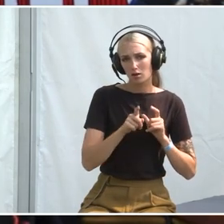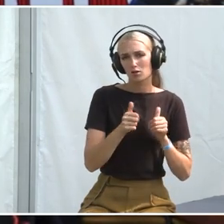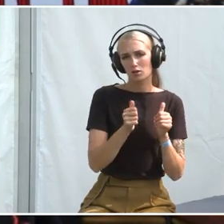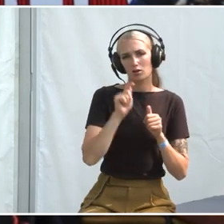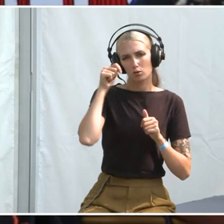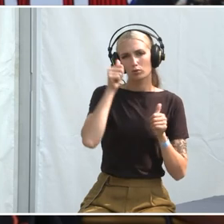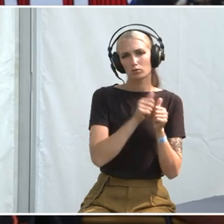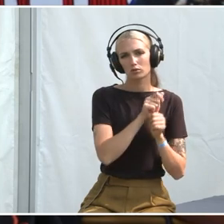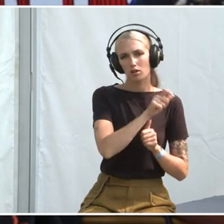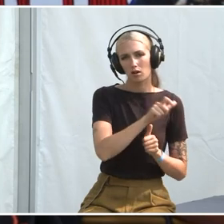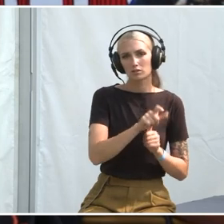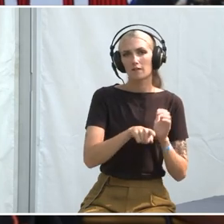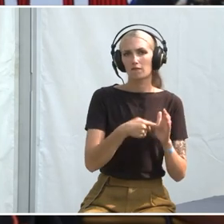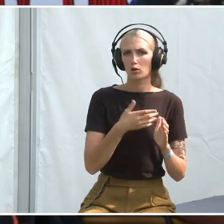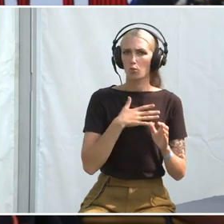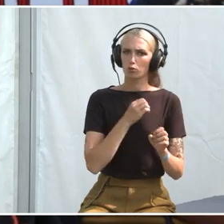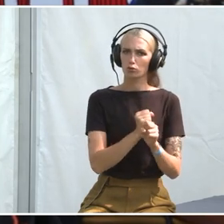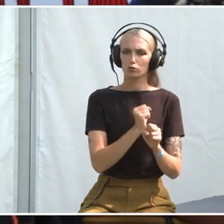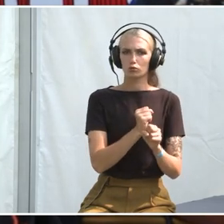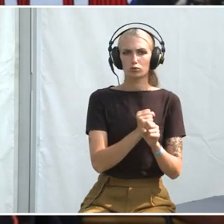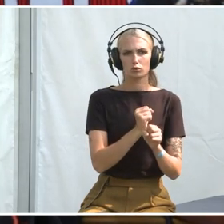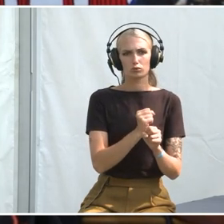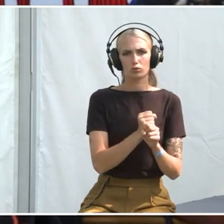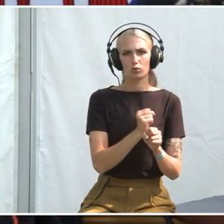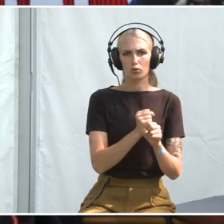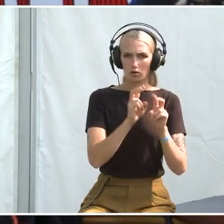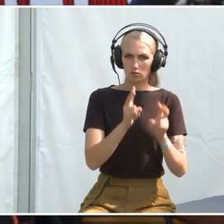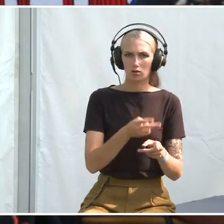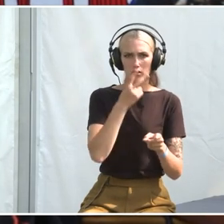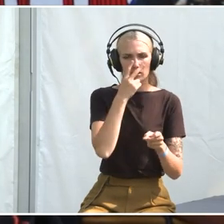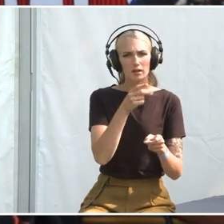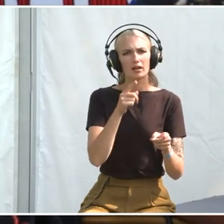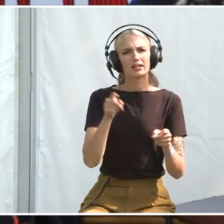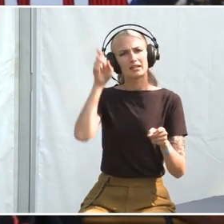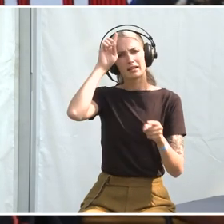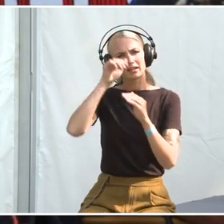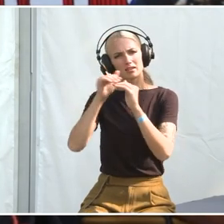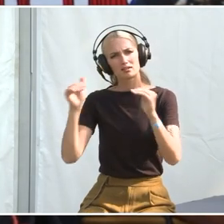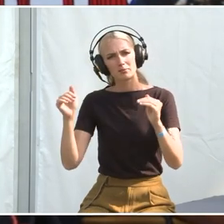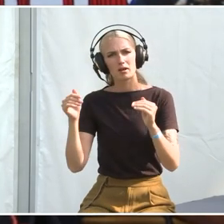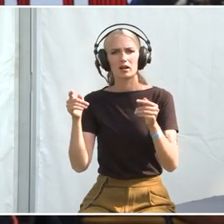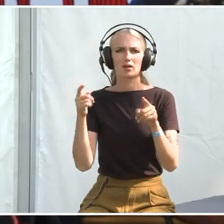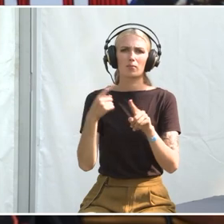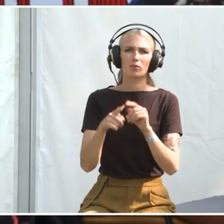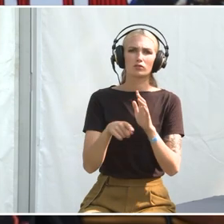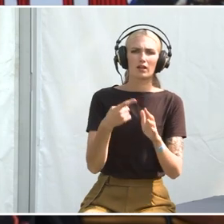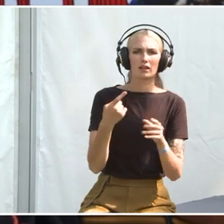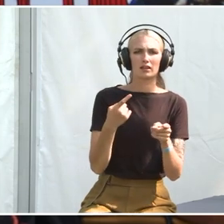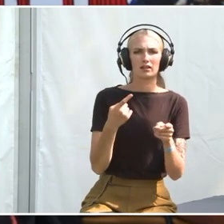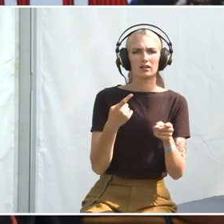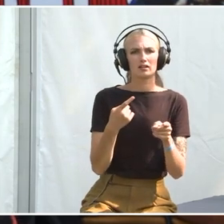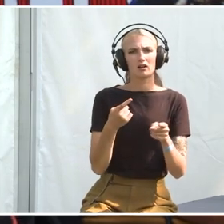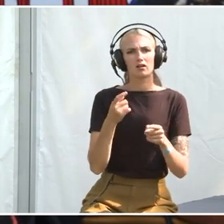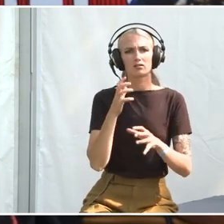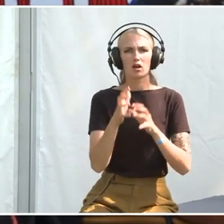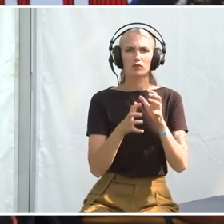but also in my work where we try to advocate actually on the national level, and also try to advocate on the